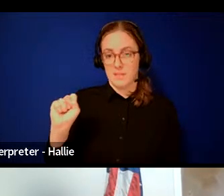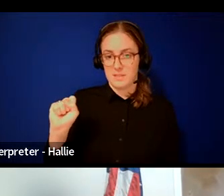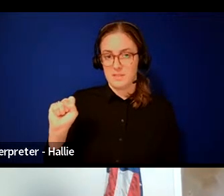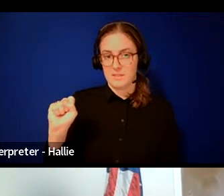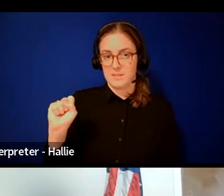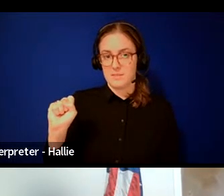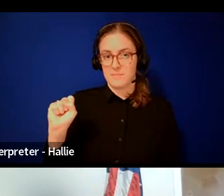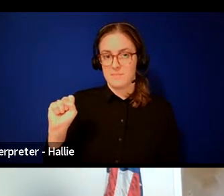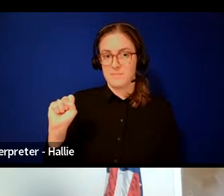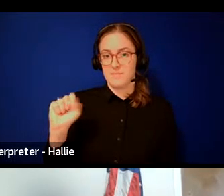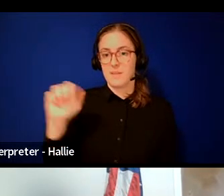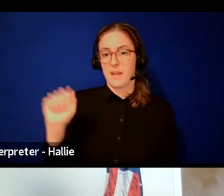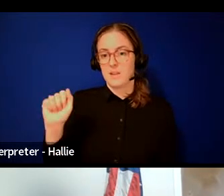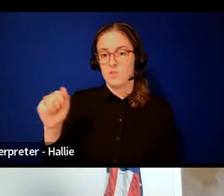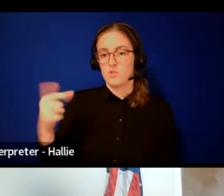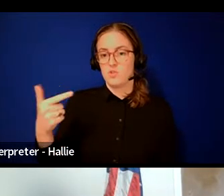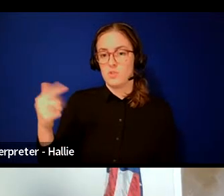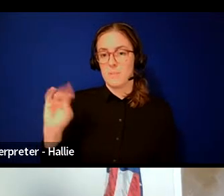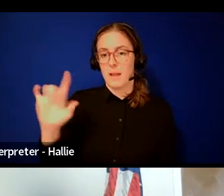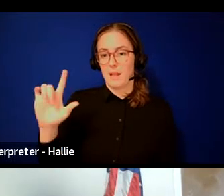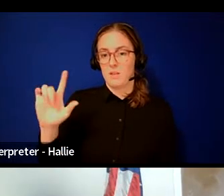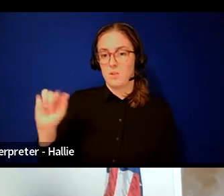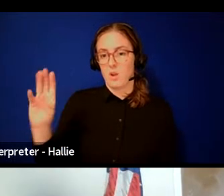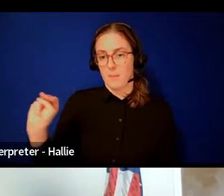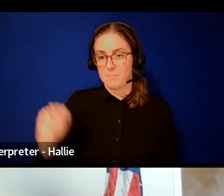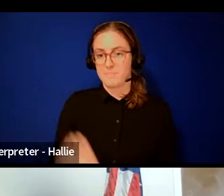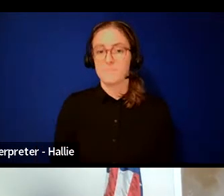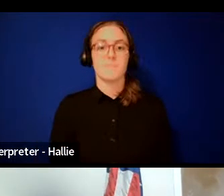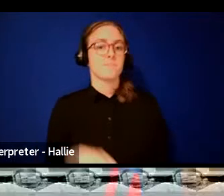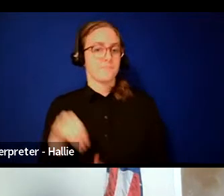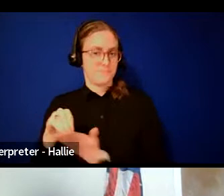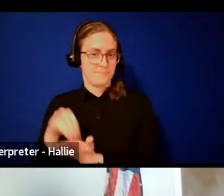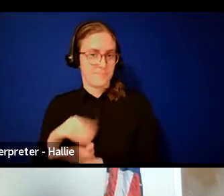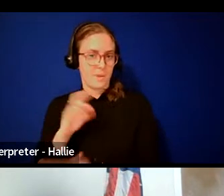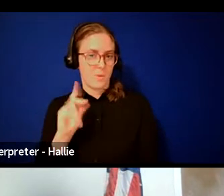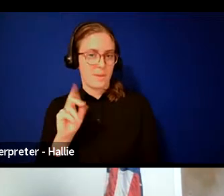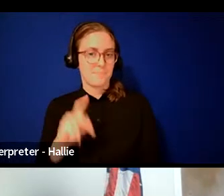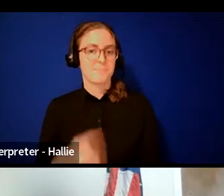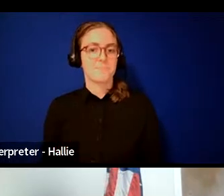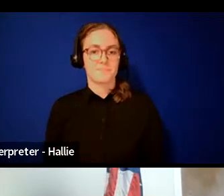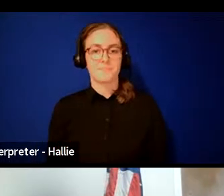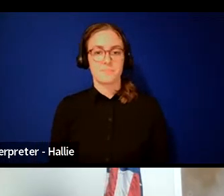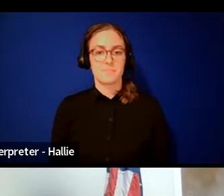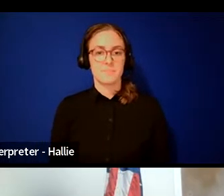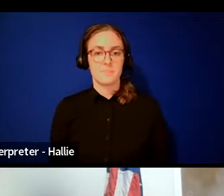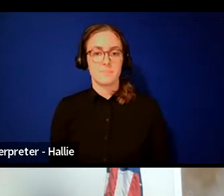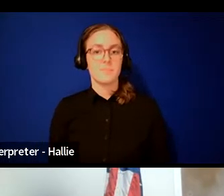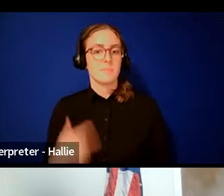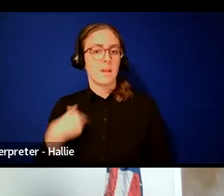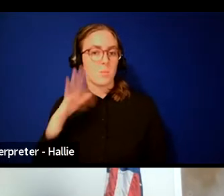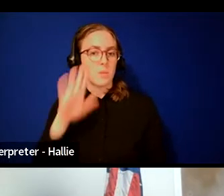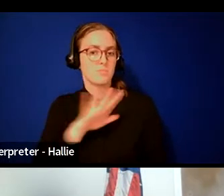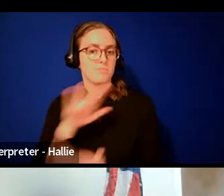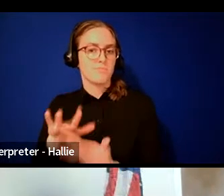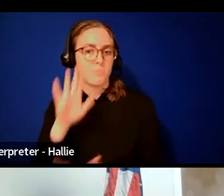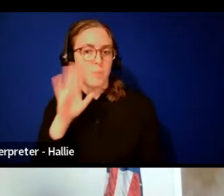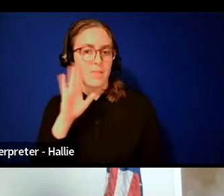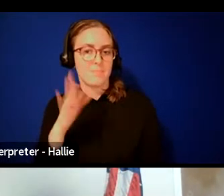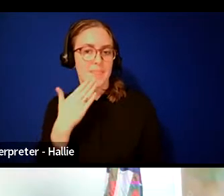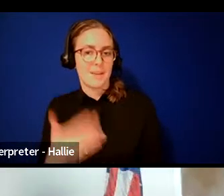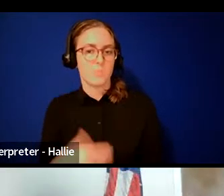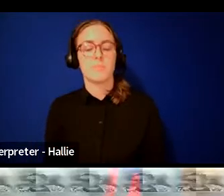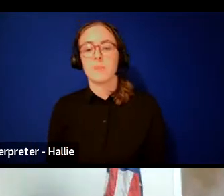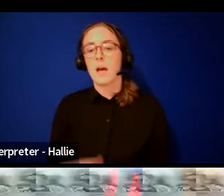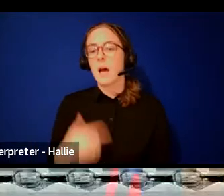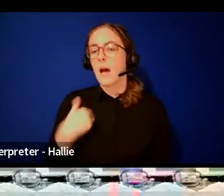skip.keats at gmail.com. Okay. You will hear from us. Thank you. And I'll